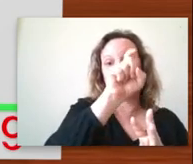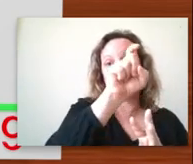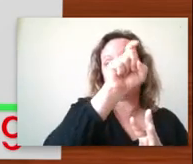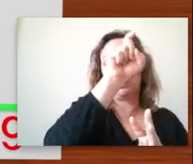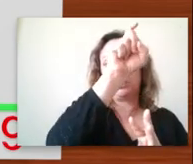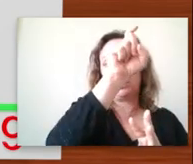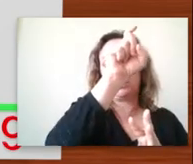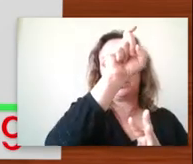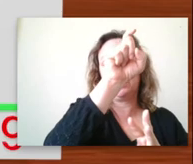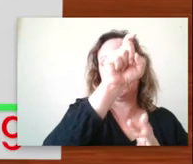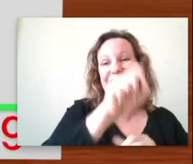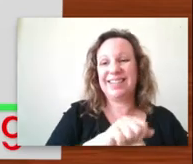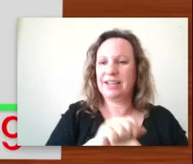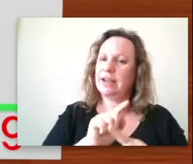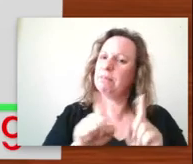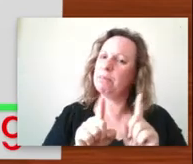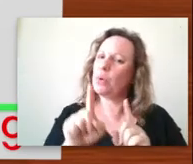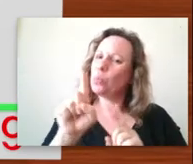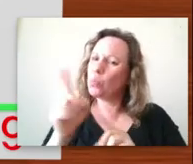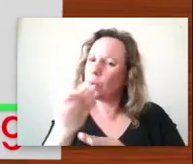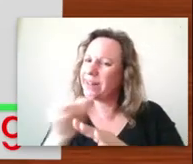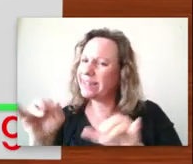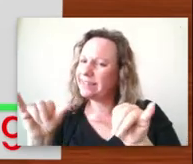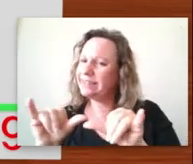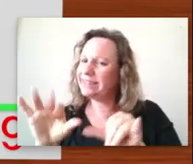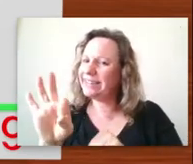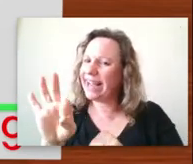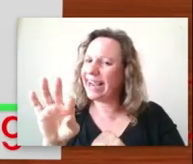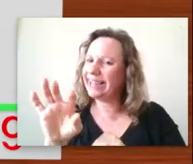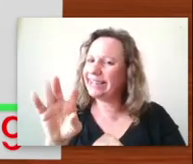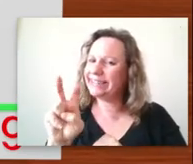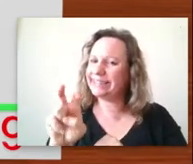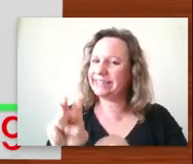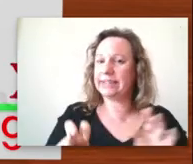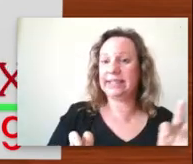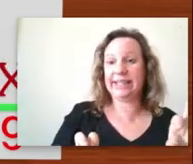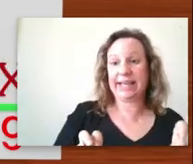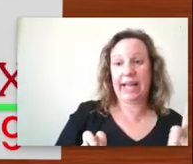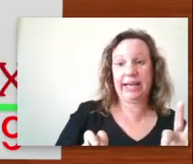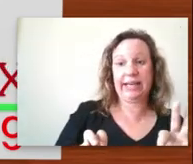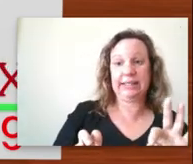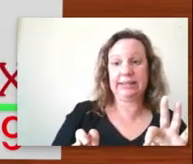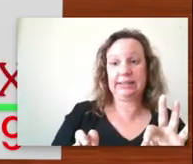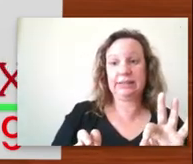We only had one object that measured 9 inches, so just 1 x.